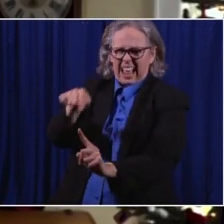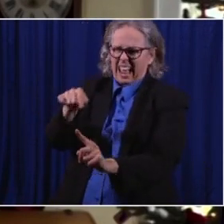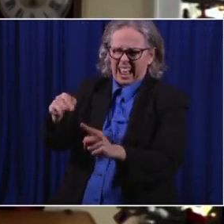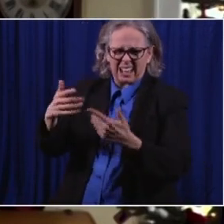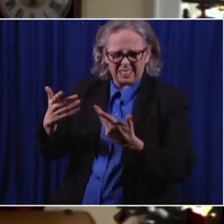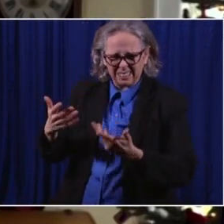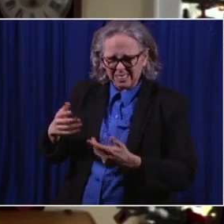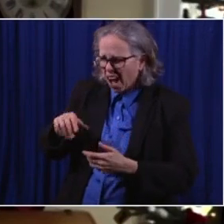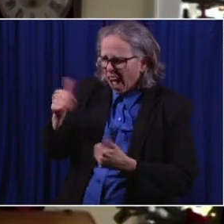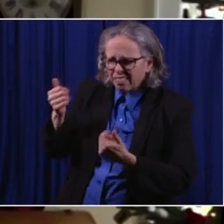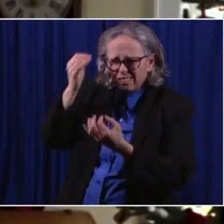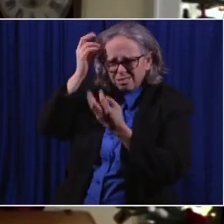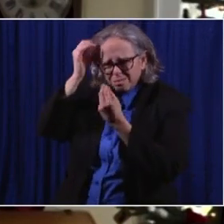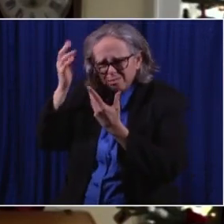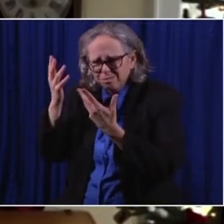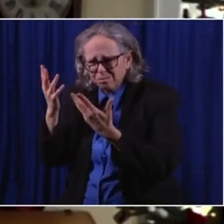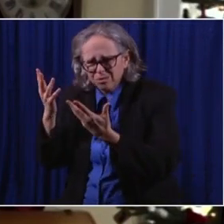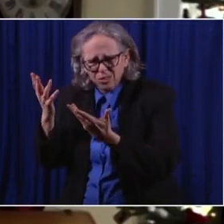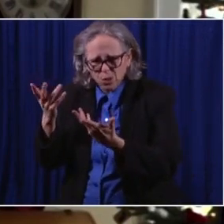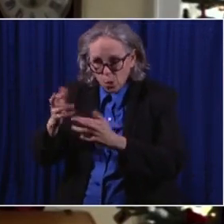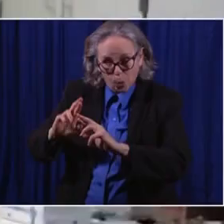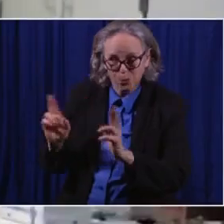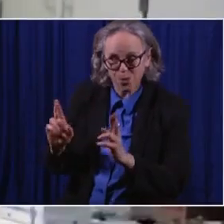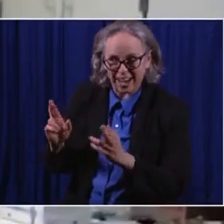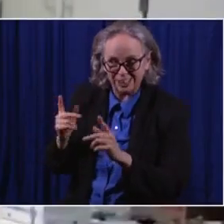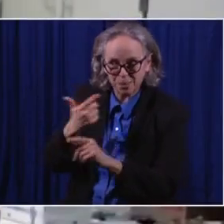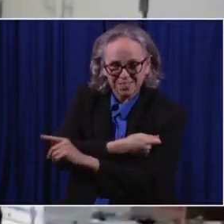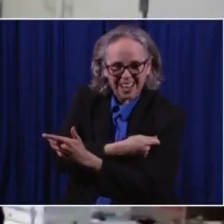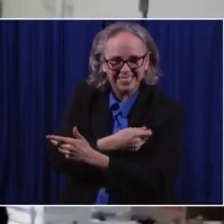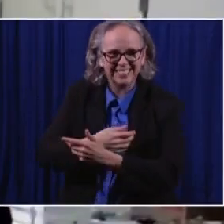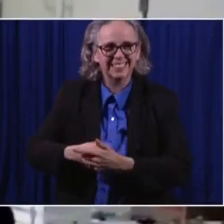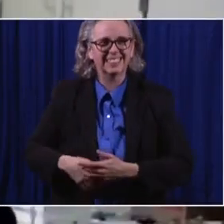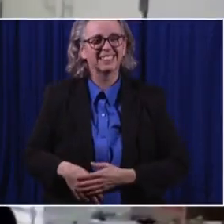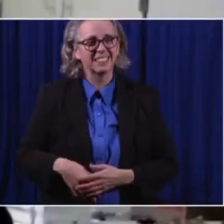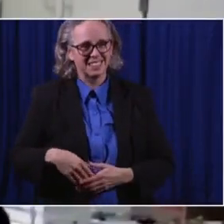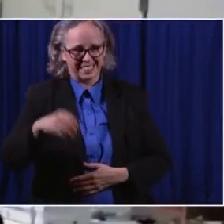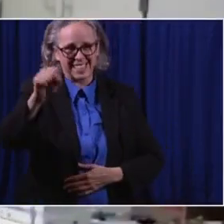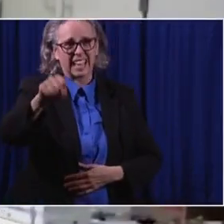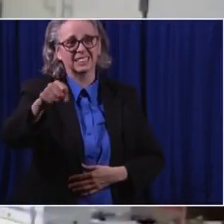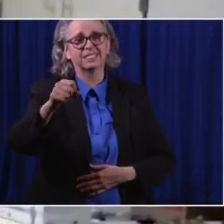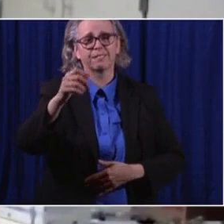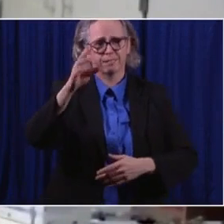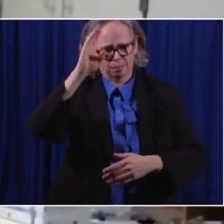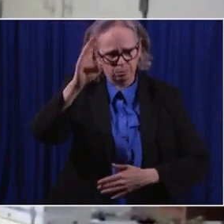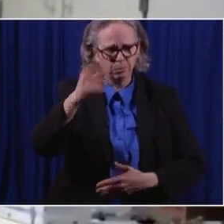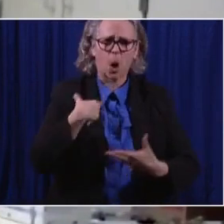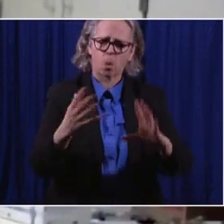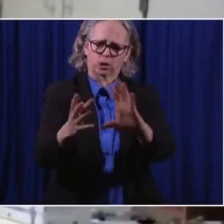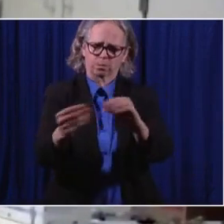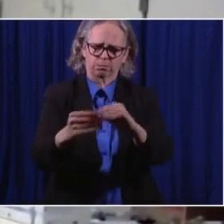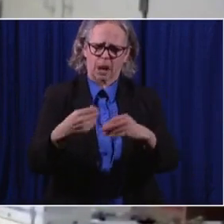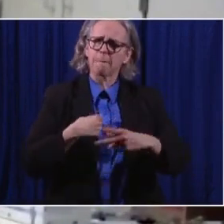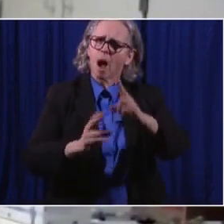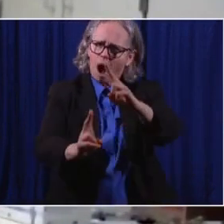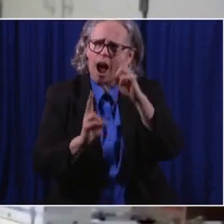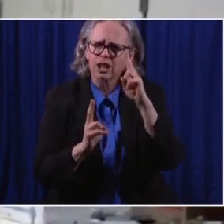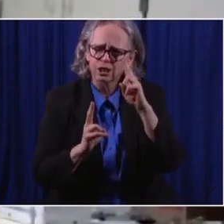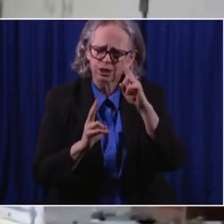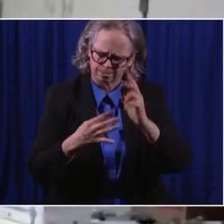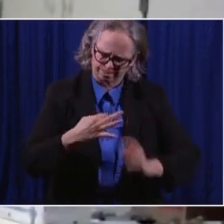you ready to go? Yes, sir. Well, first of all, I'd like to say it is an honor. It's a